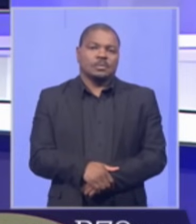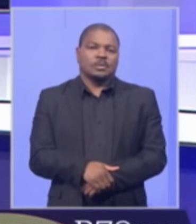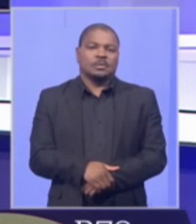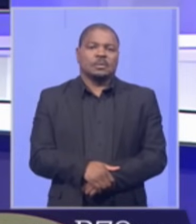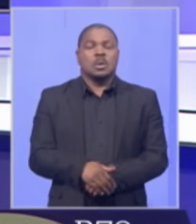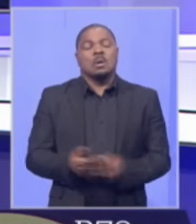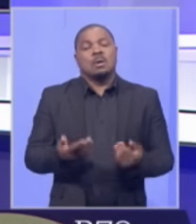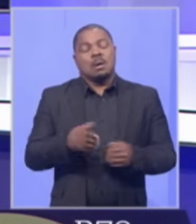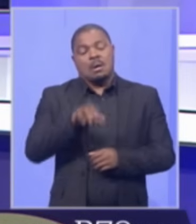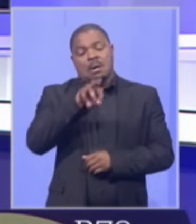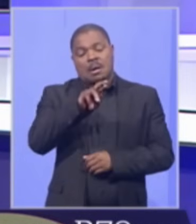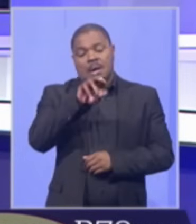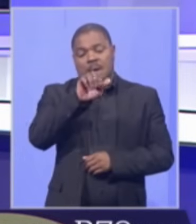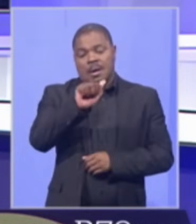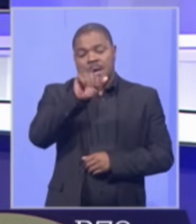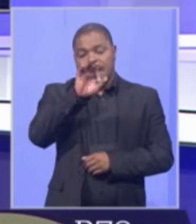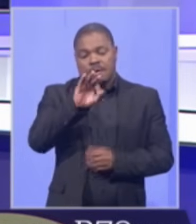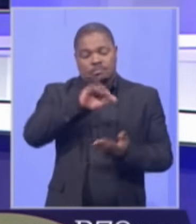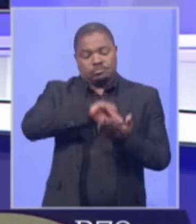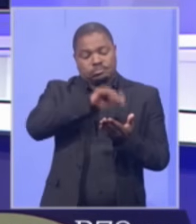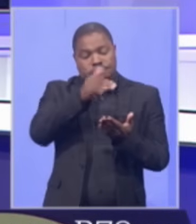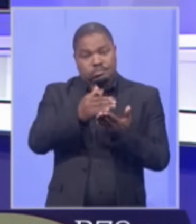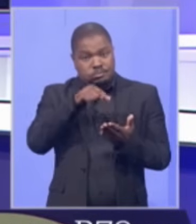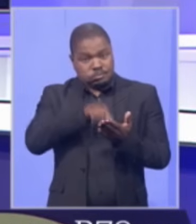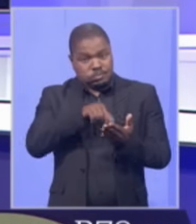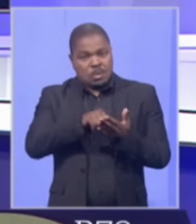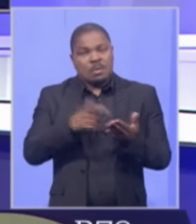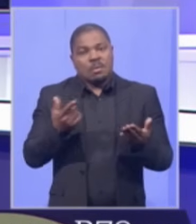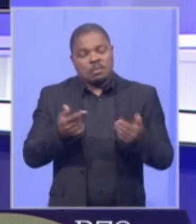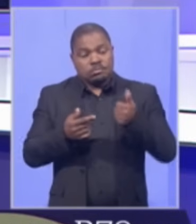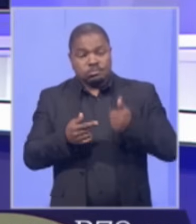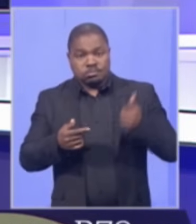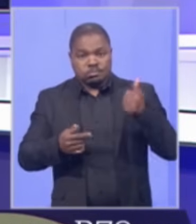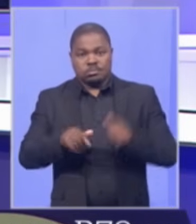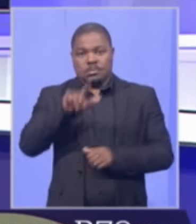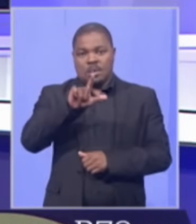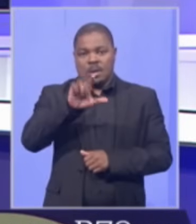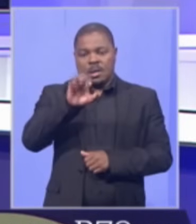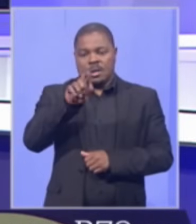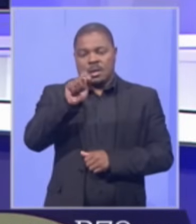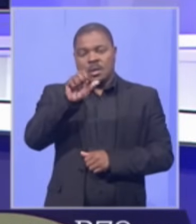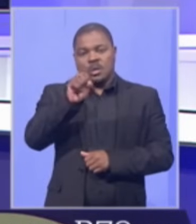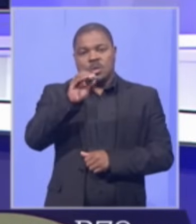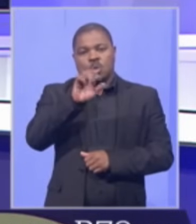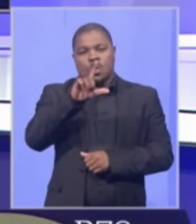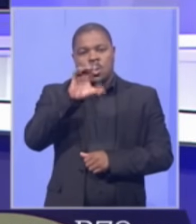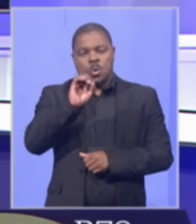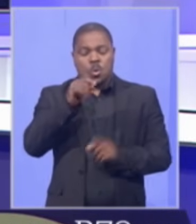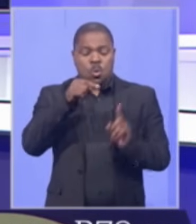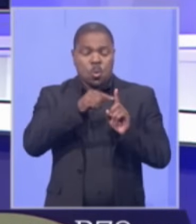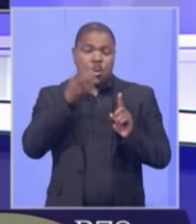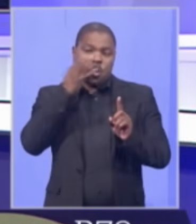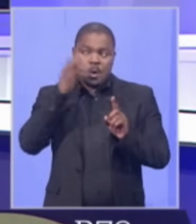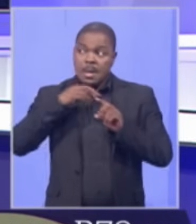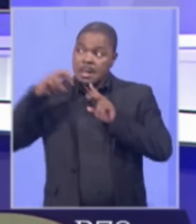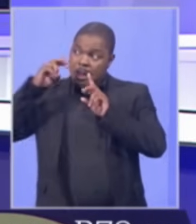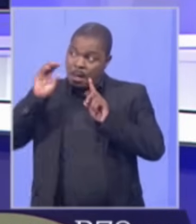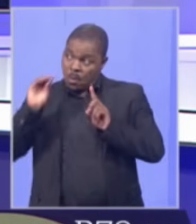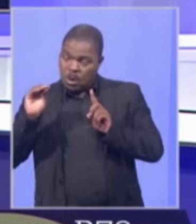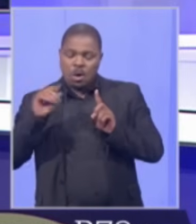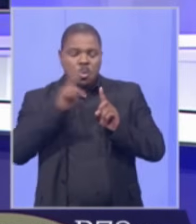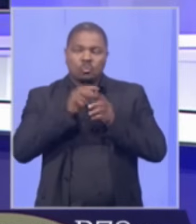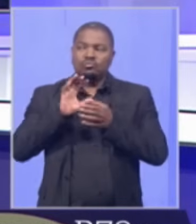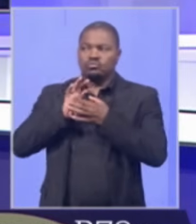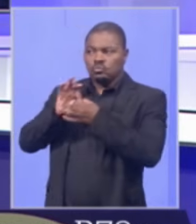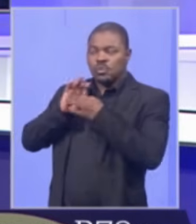Mohlankedi mogolo phetiši wa sekhwama sa dikotsi tša ditseleng go ba ref Collins Letswalo o re o tla šomišana le dinyakišišo mabapi le mabošaedi ao